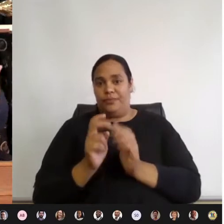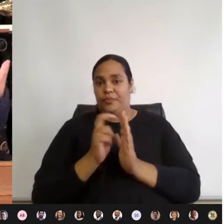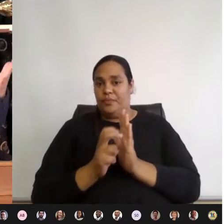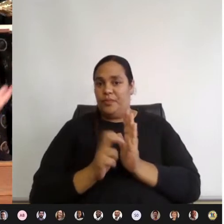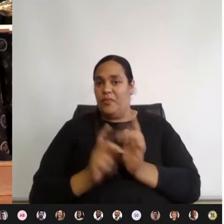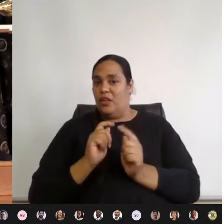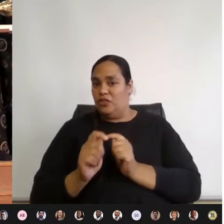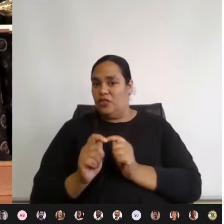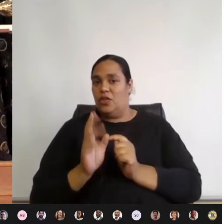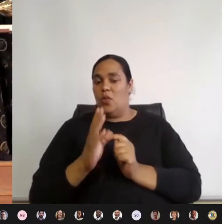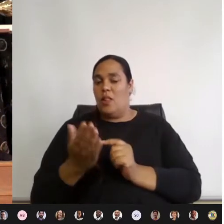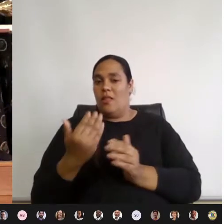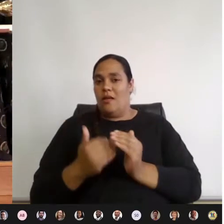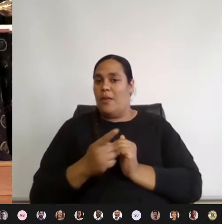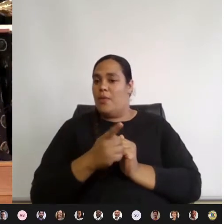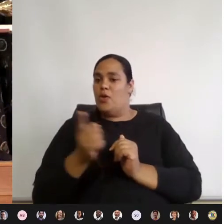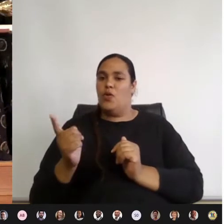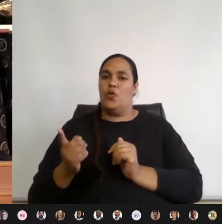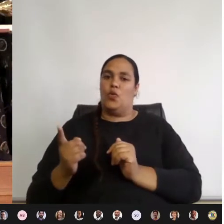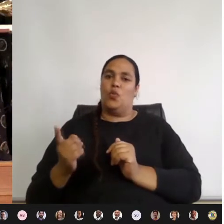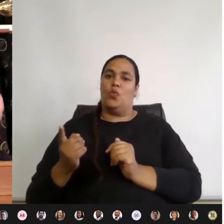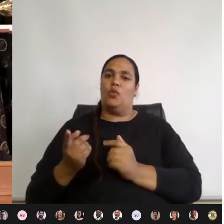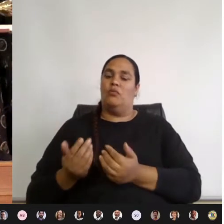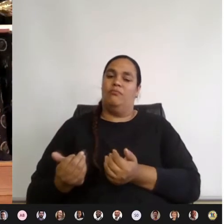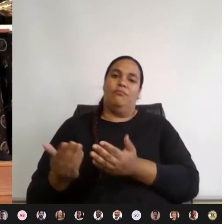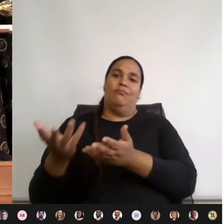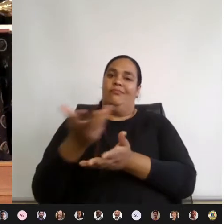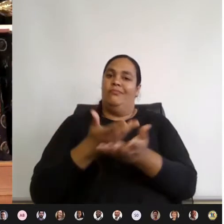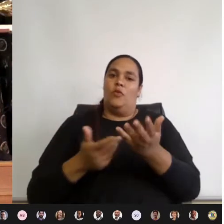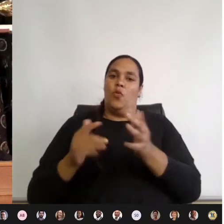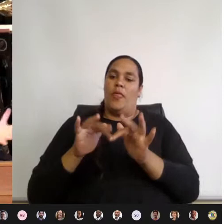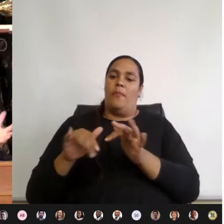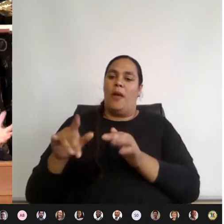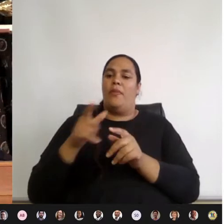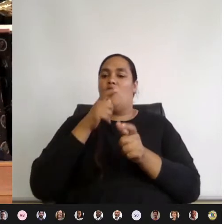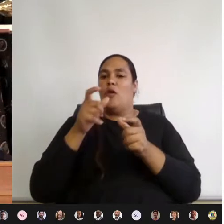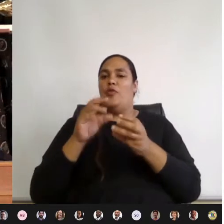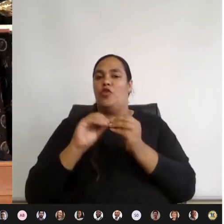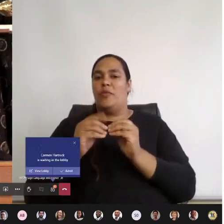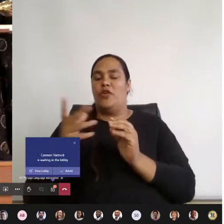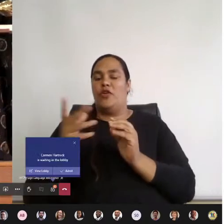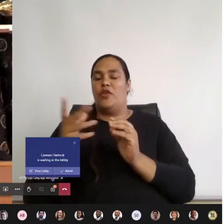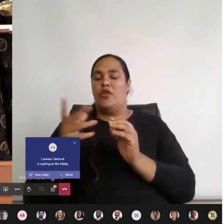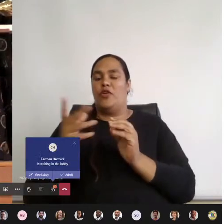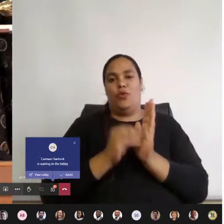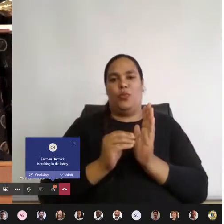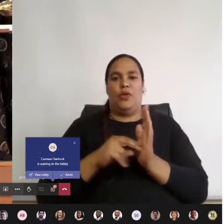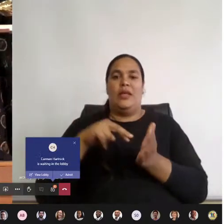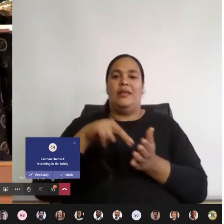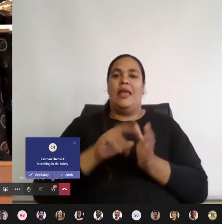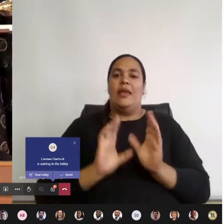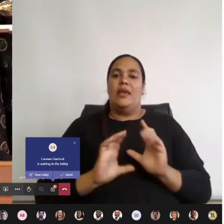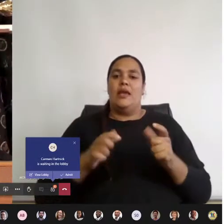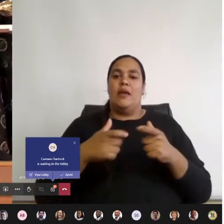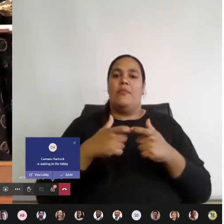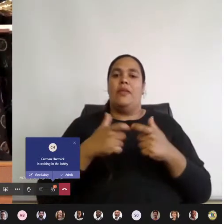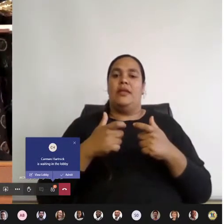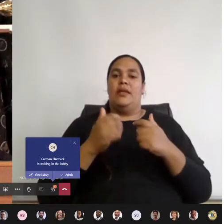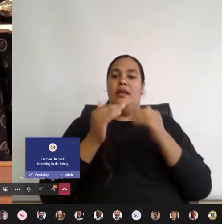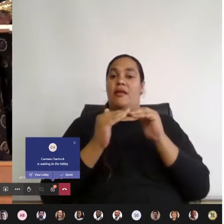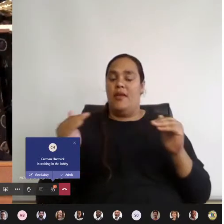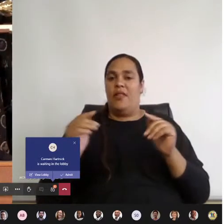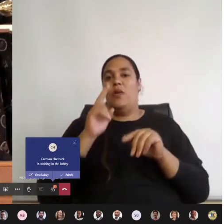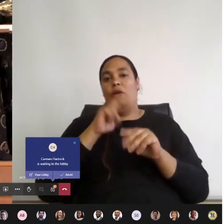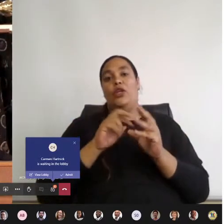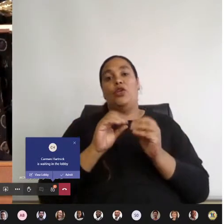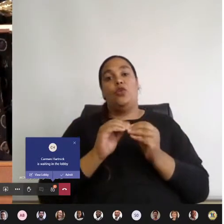change. It's going to come, and you guys are going to be able to take it out on public participation again. And the comments that you made, you can put it back in at the standing committee level. We've got to make